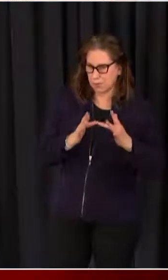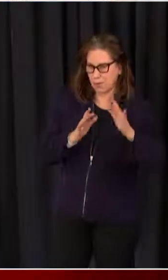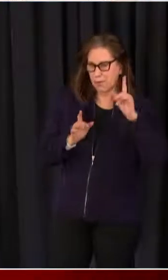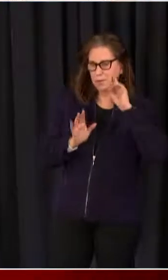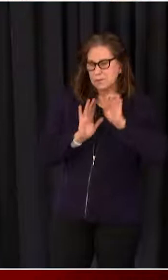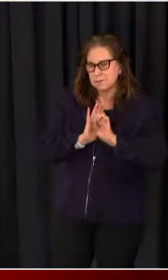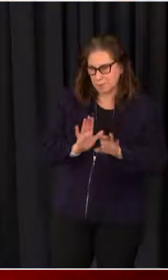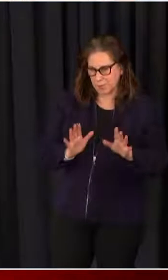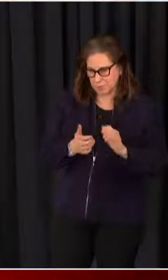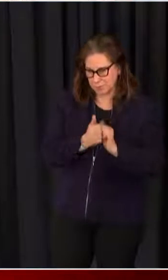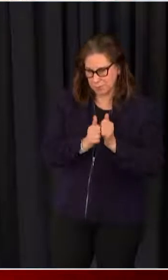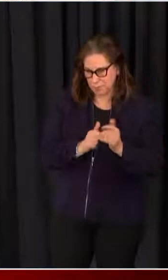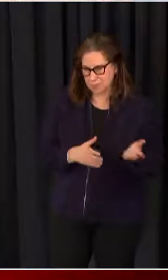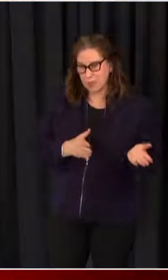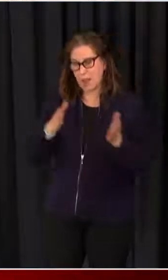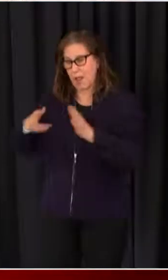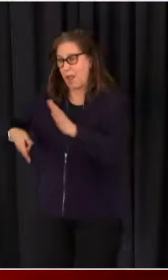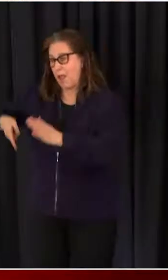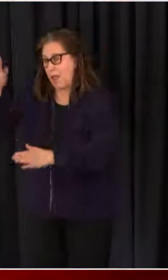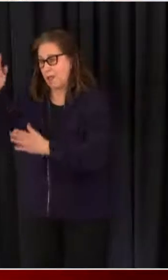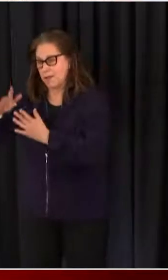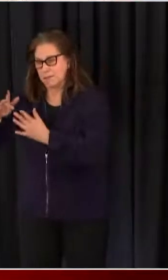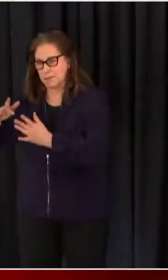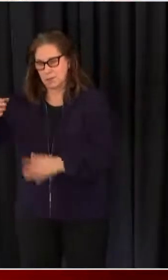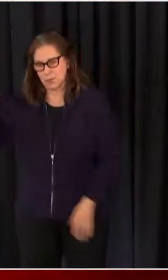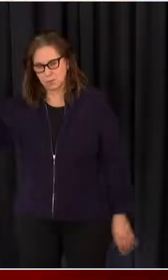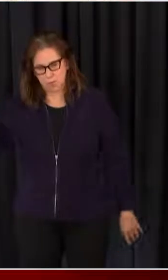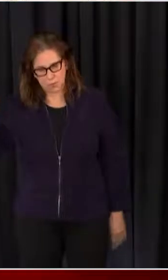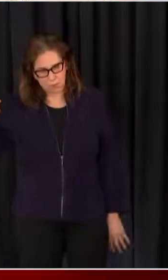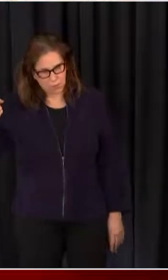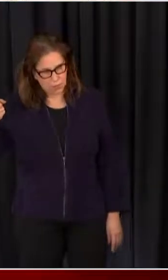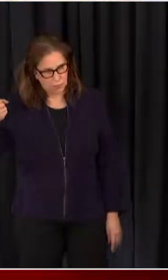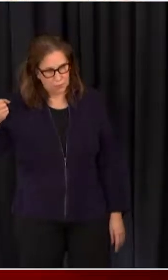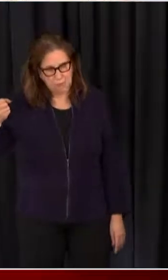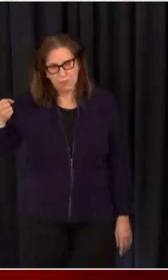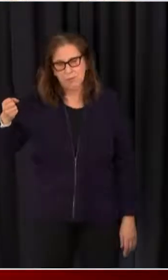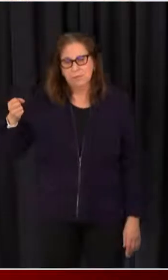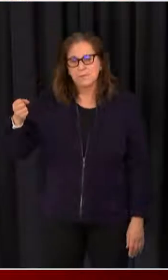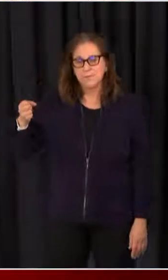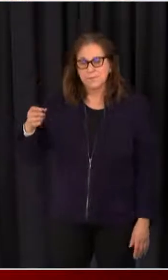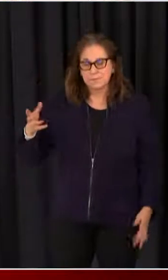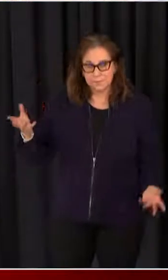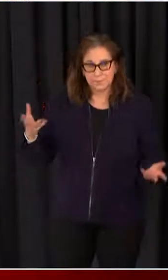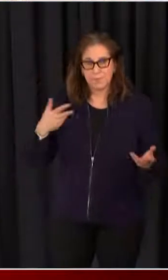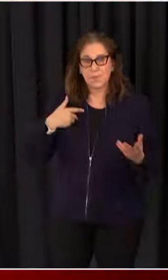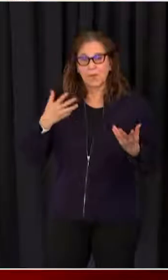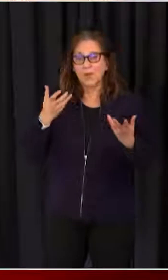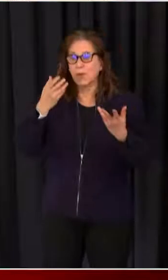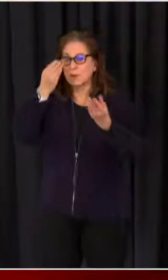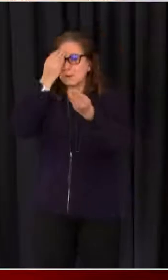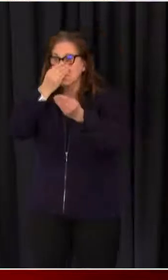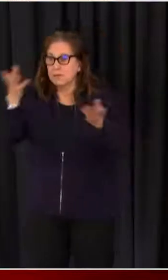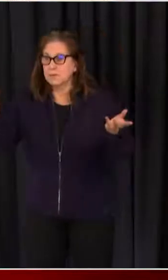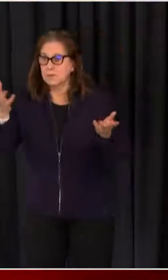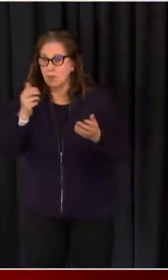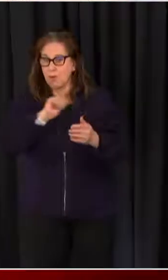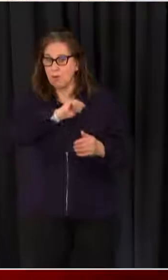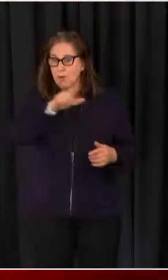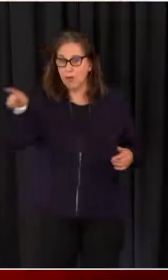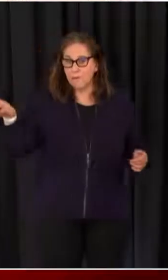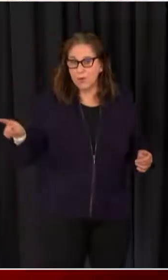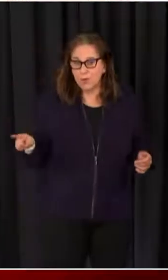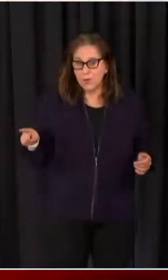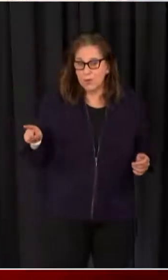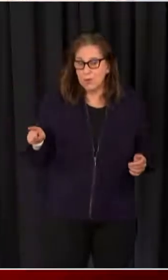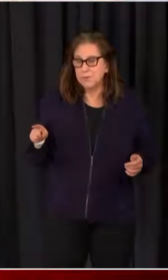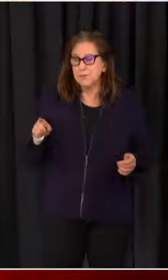on to say, unrelated to vaccines, we just want to remind everybody that if you